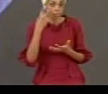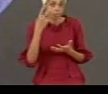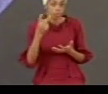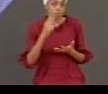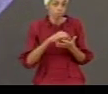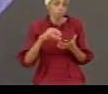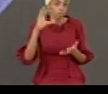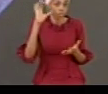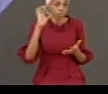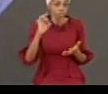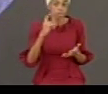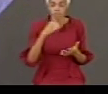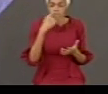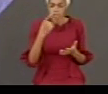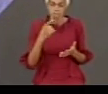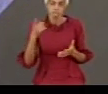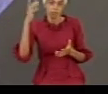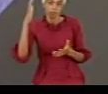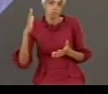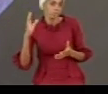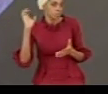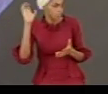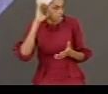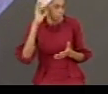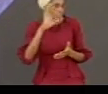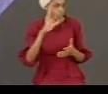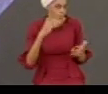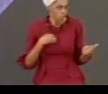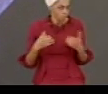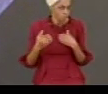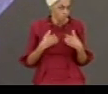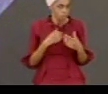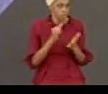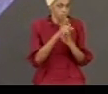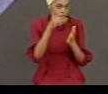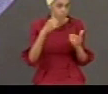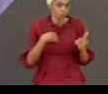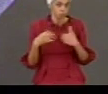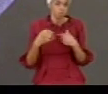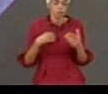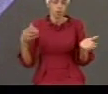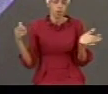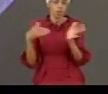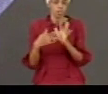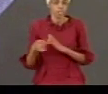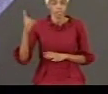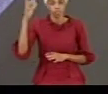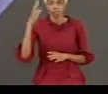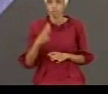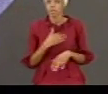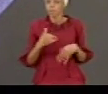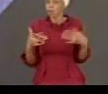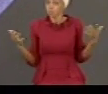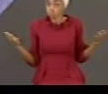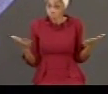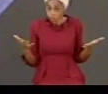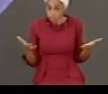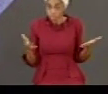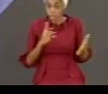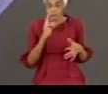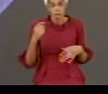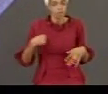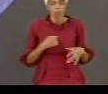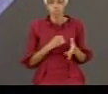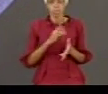Lord heareth your murmuring, which you murmur against him. And what are we? Your murmuring are not against